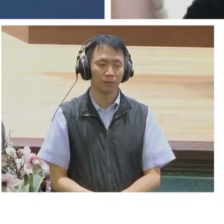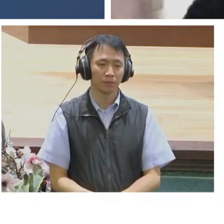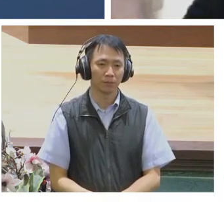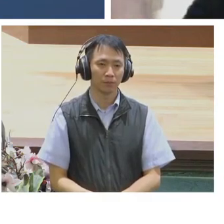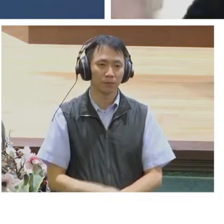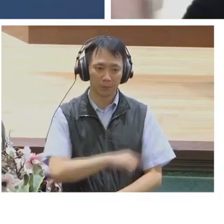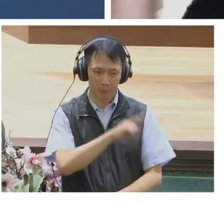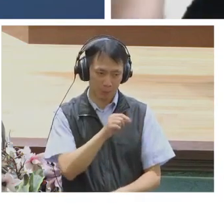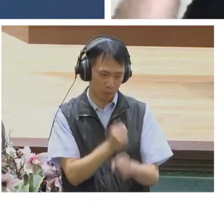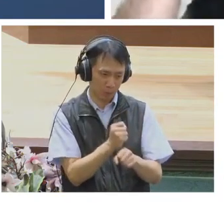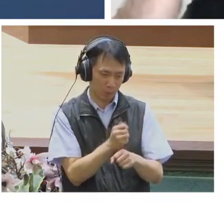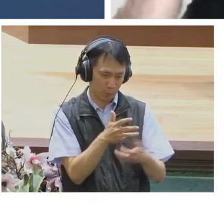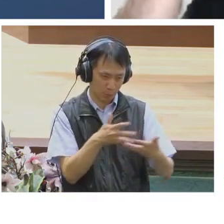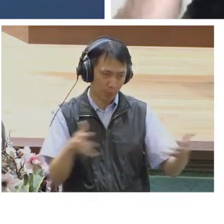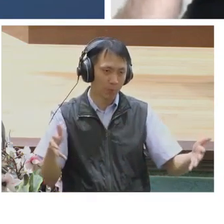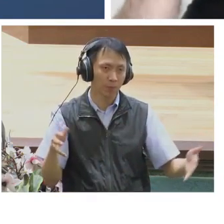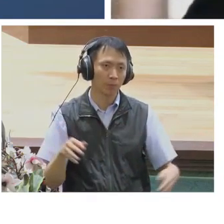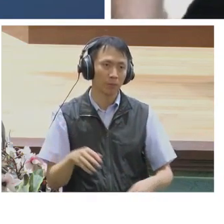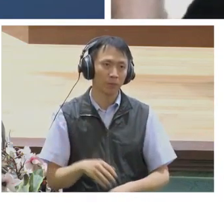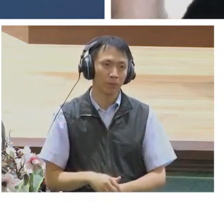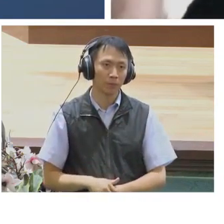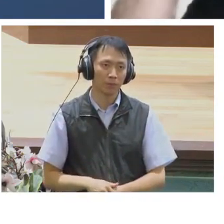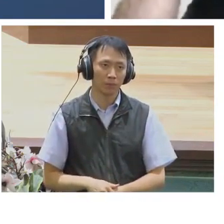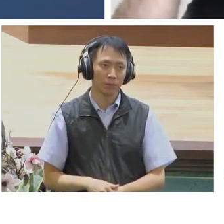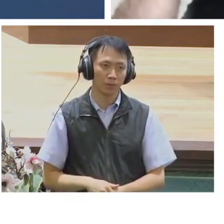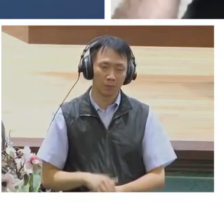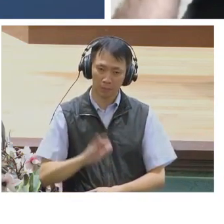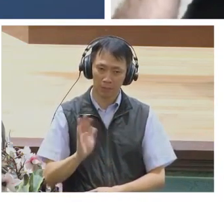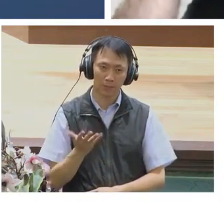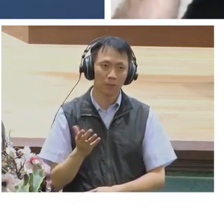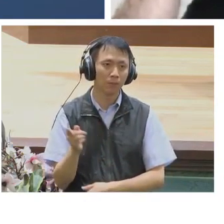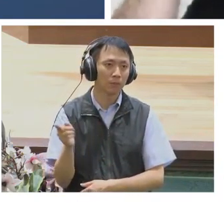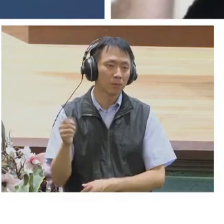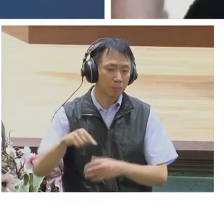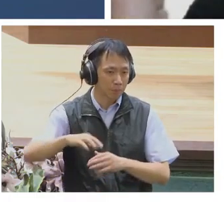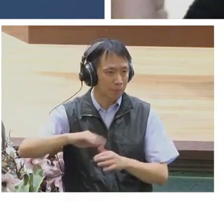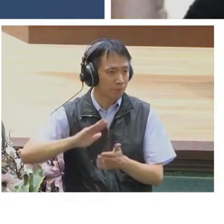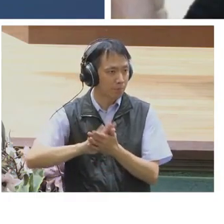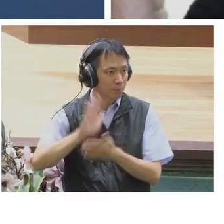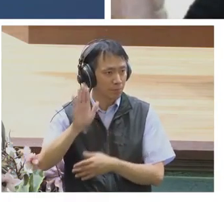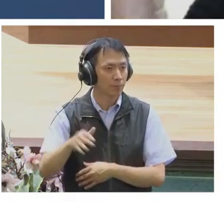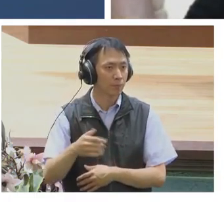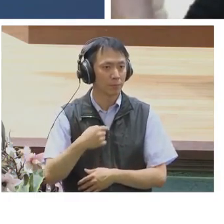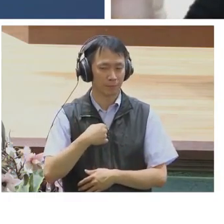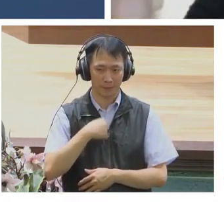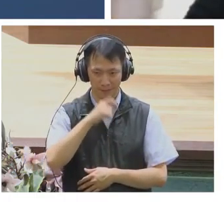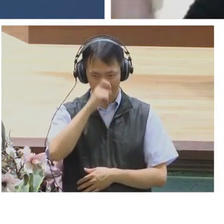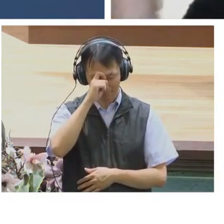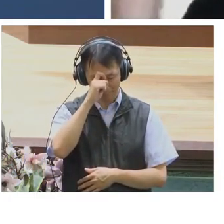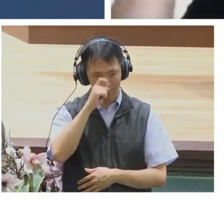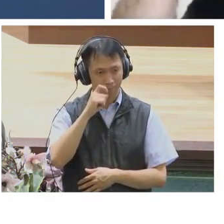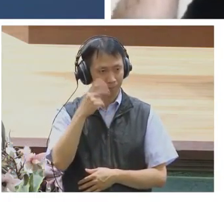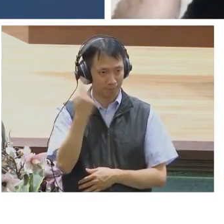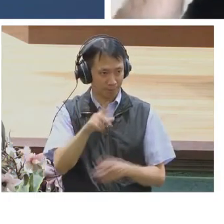our goals are big. And as we move on, we hope to keep expanding towards something